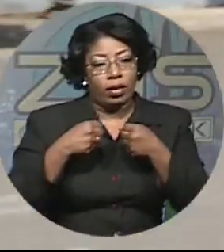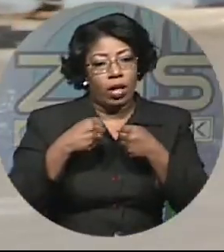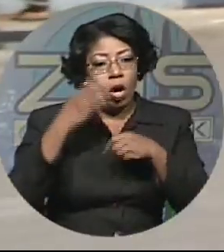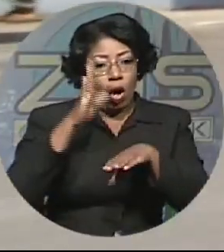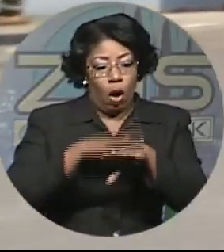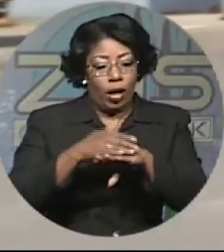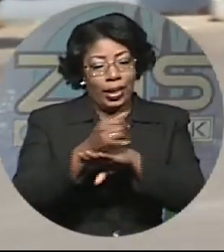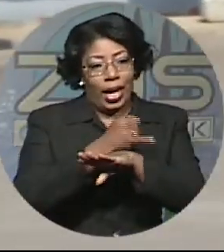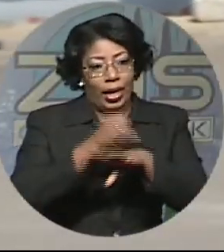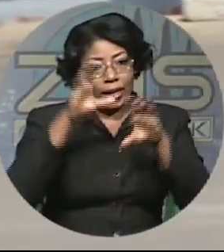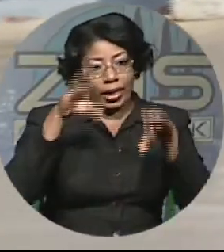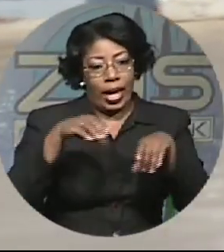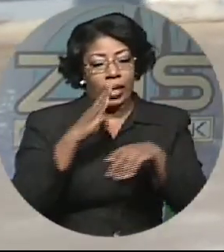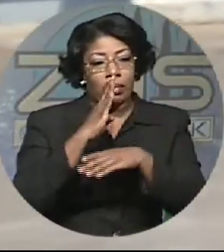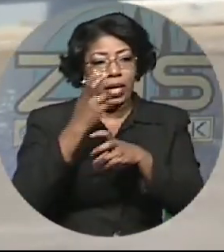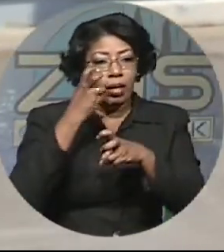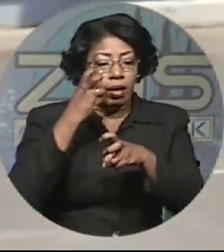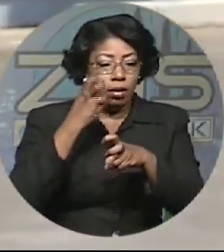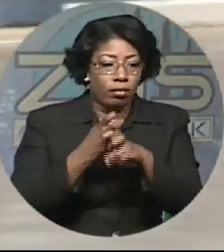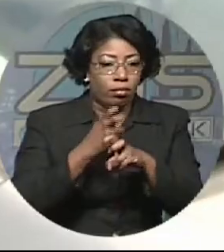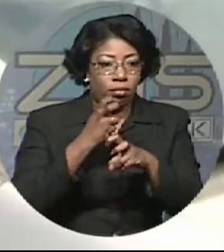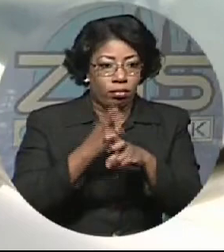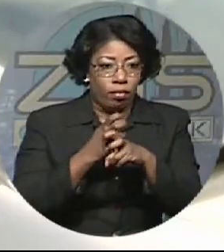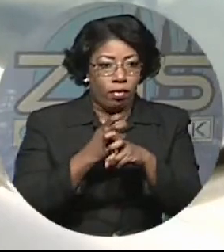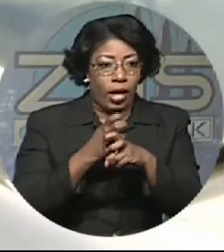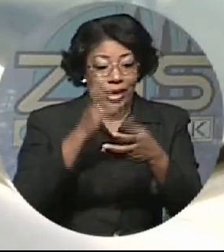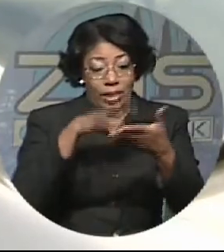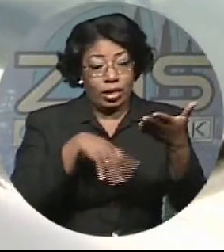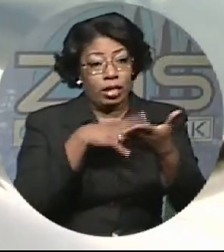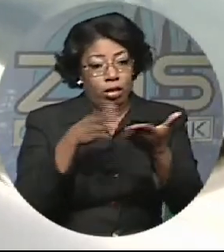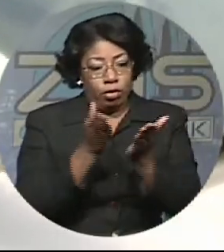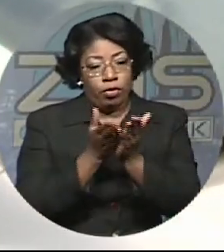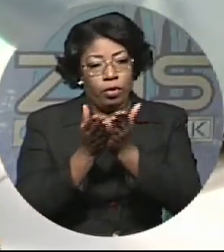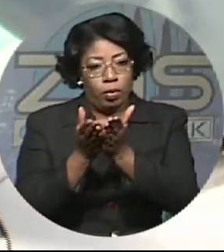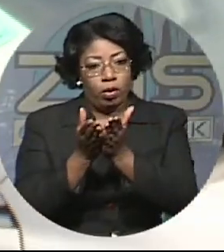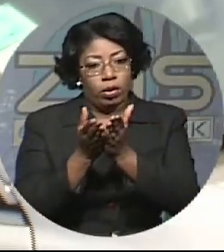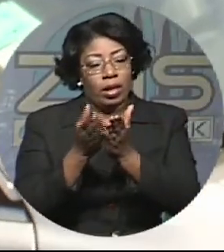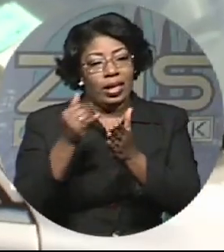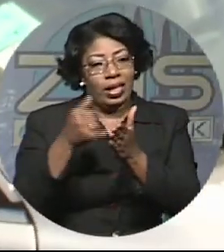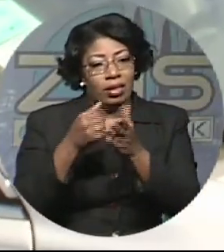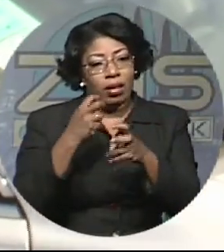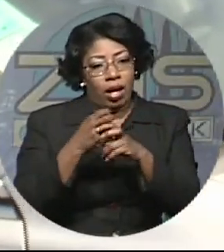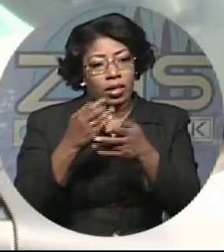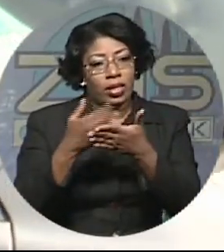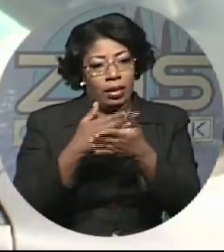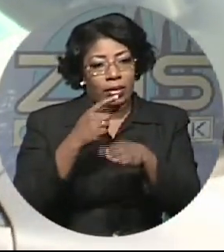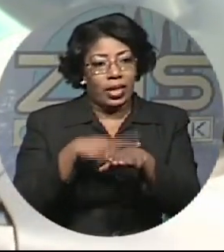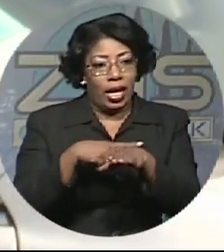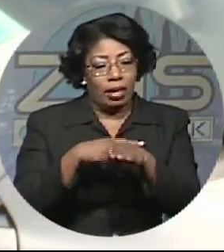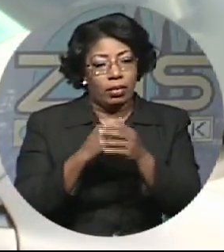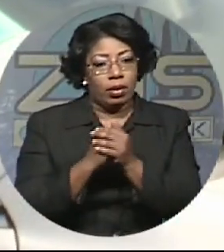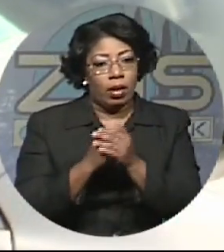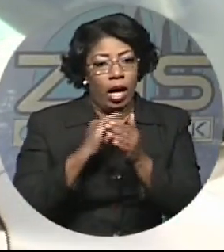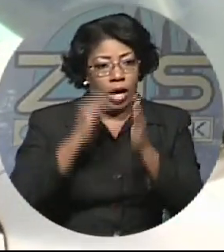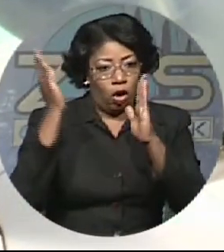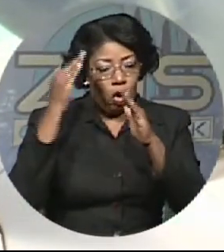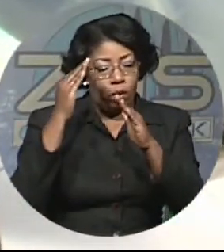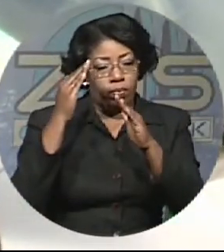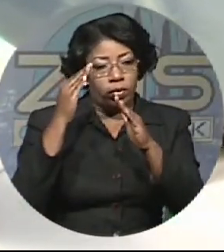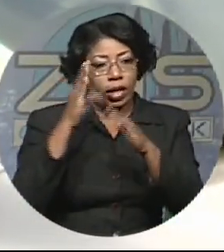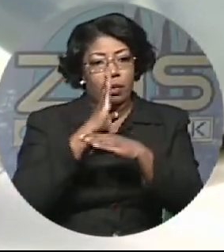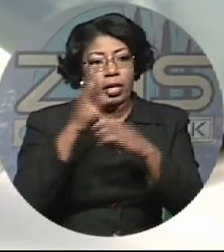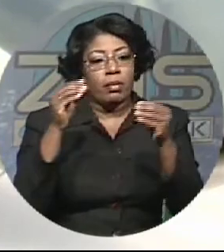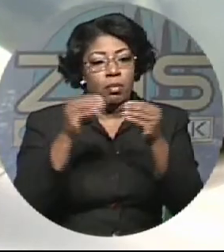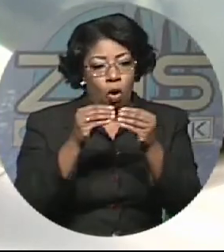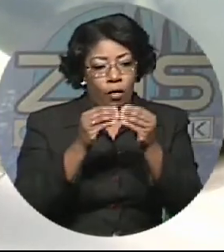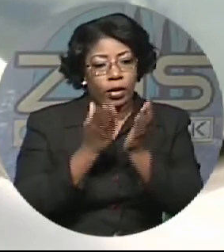islands, and schedules are sometimes unpredictable. I only wish that it would be more, like probably more often, the boats would